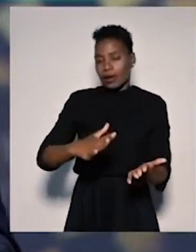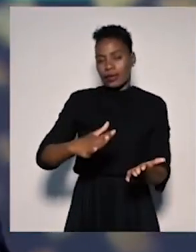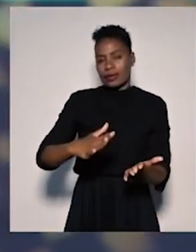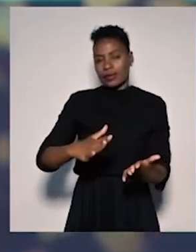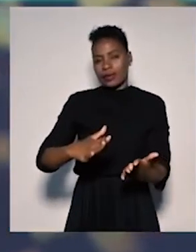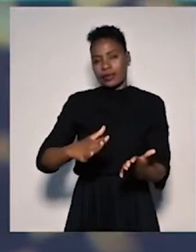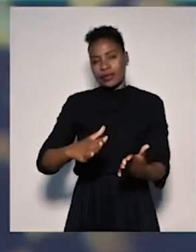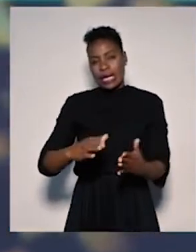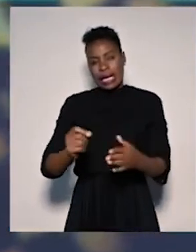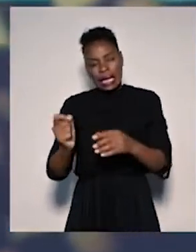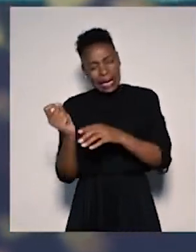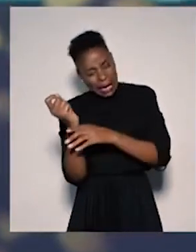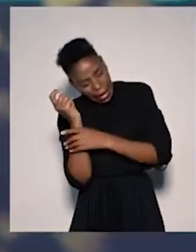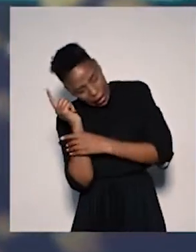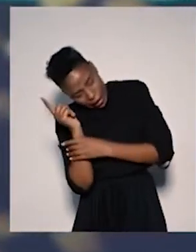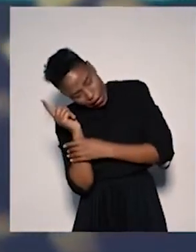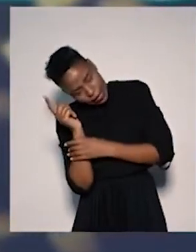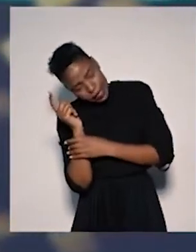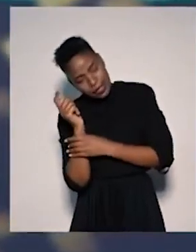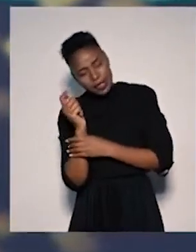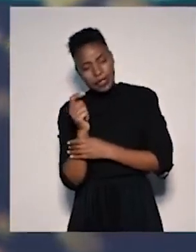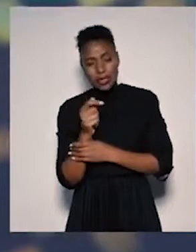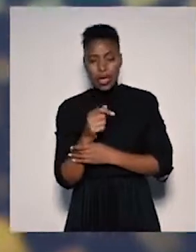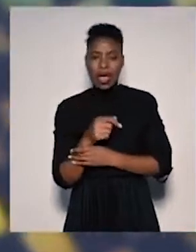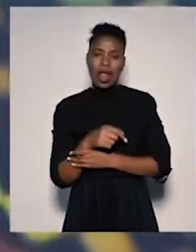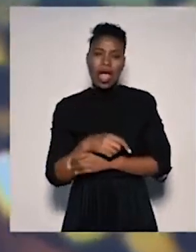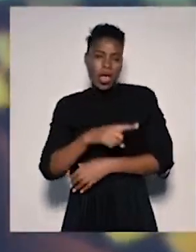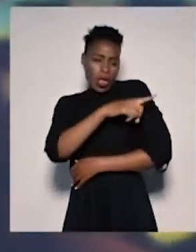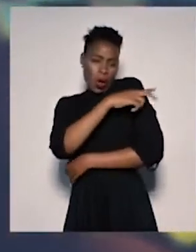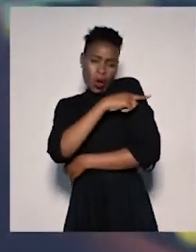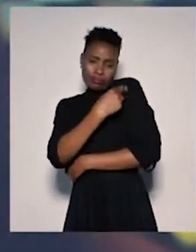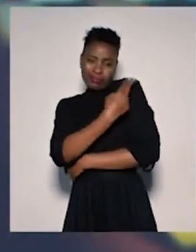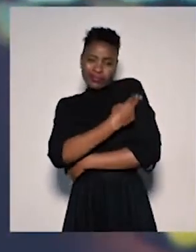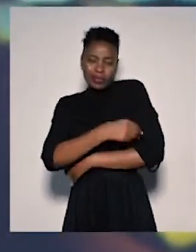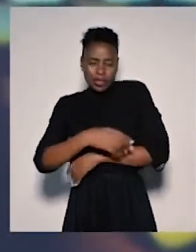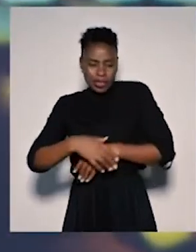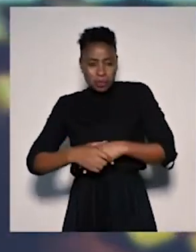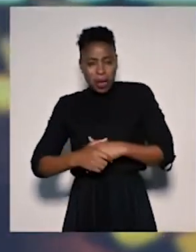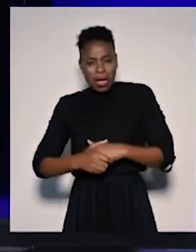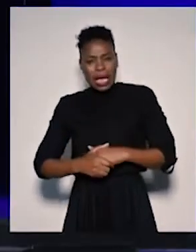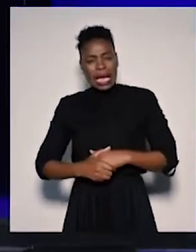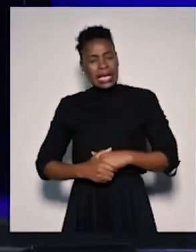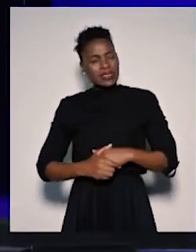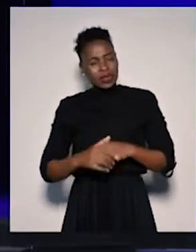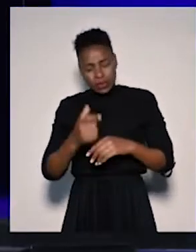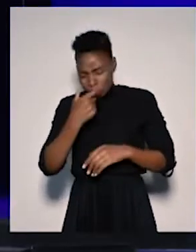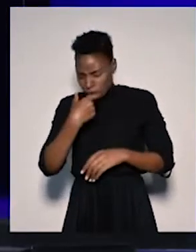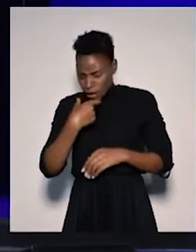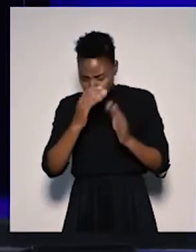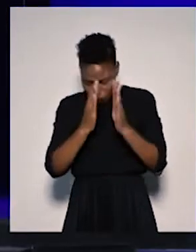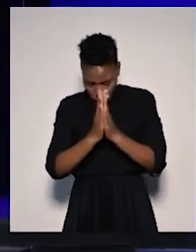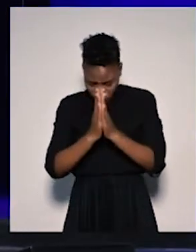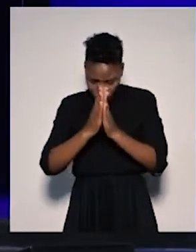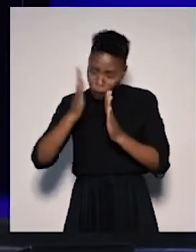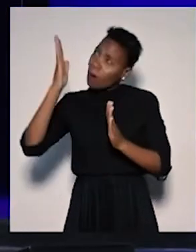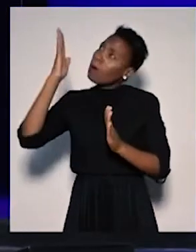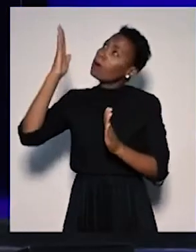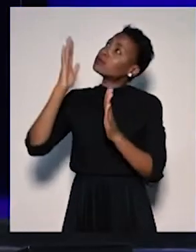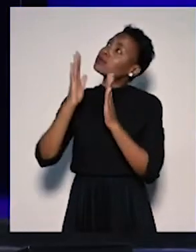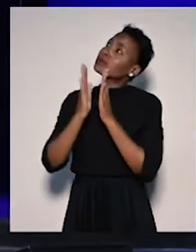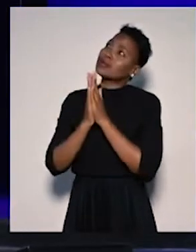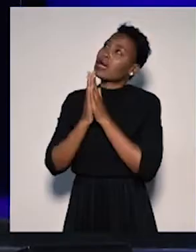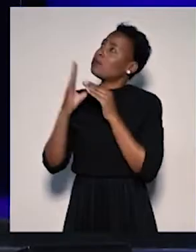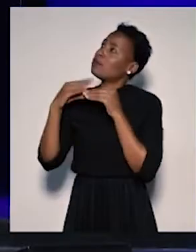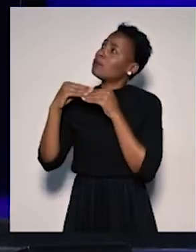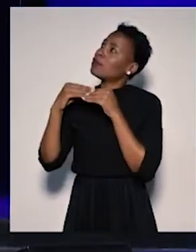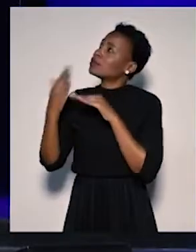Lying in the hospital bed, dying. Pastor was so sad. And he's praying and said, God, I'm not going to let this member